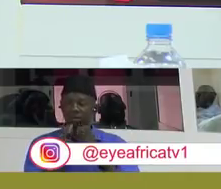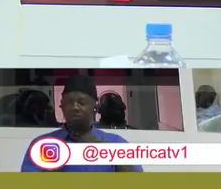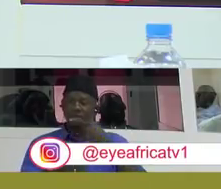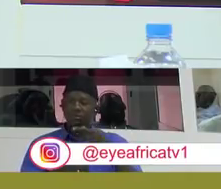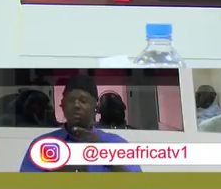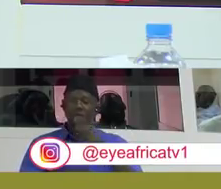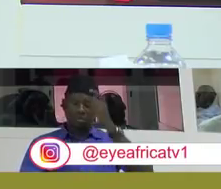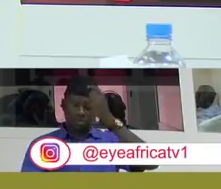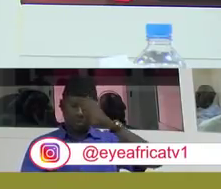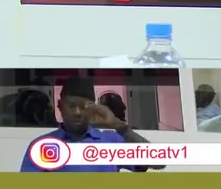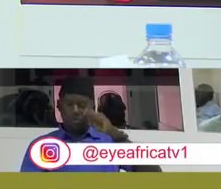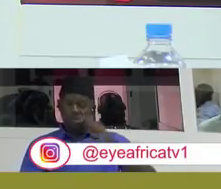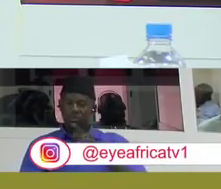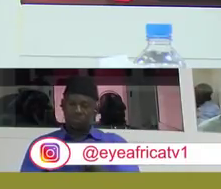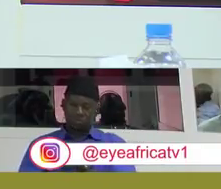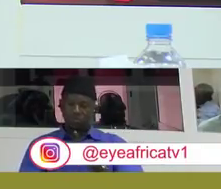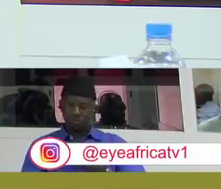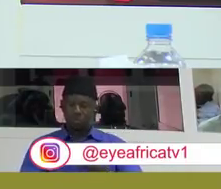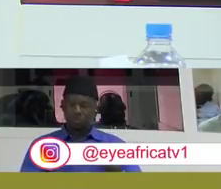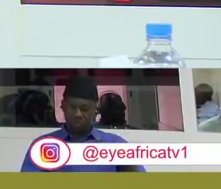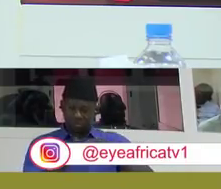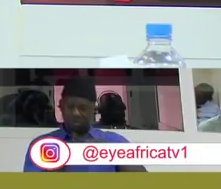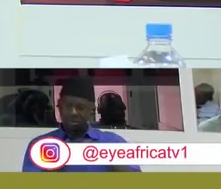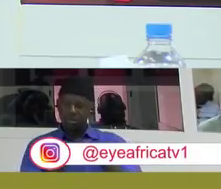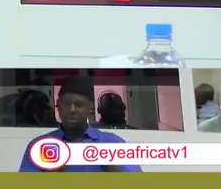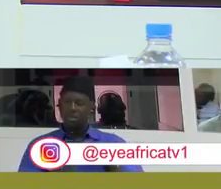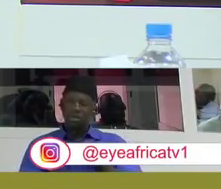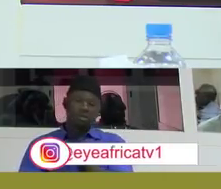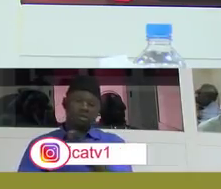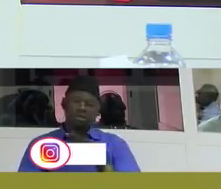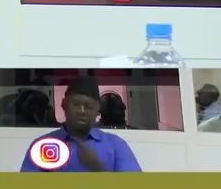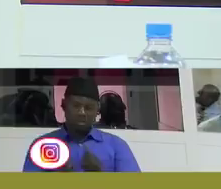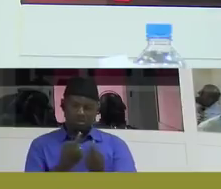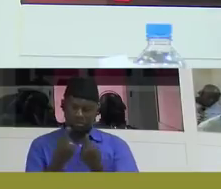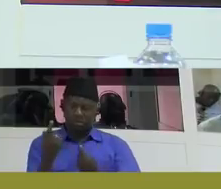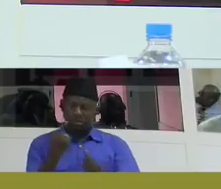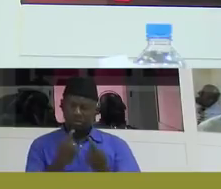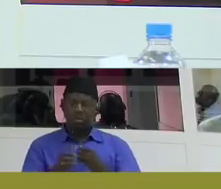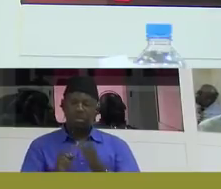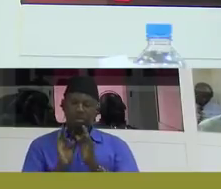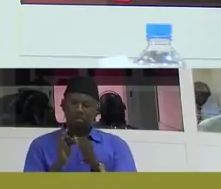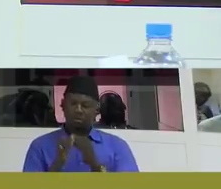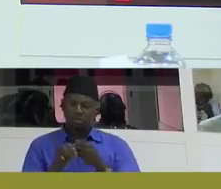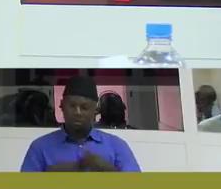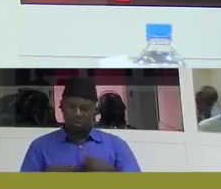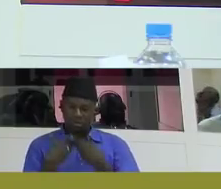engaged them, and they repeated the explanation given by the police.